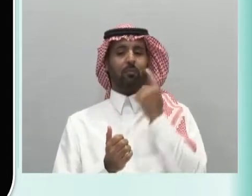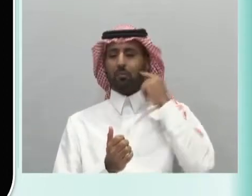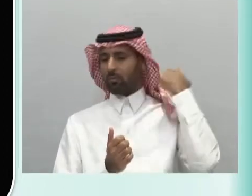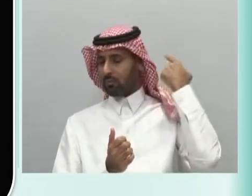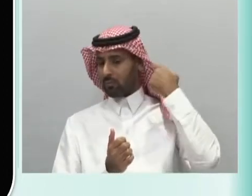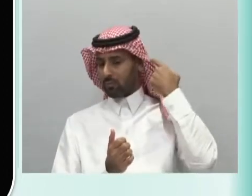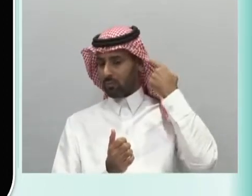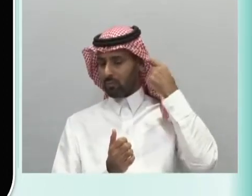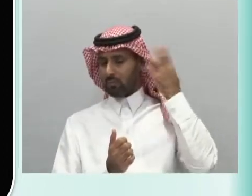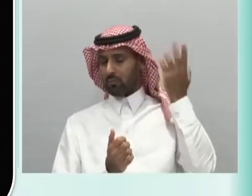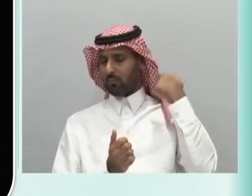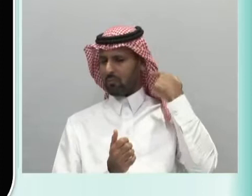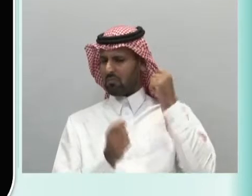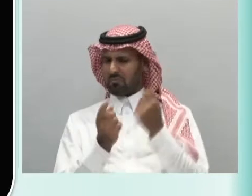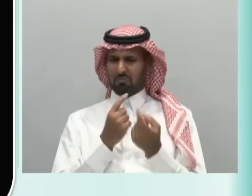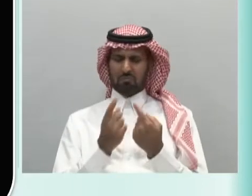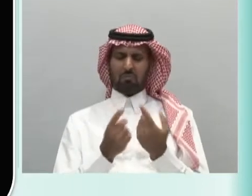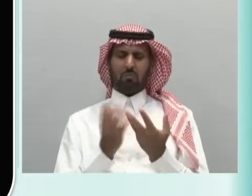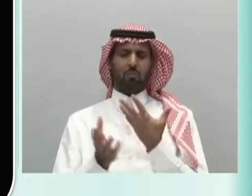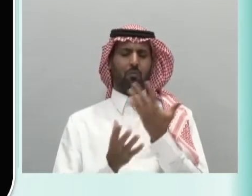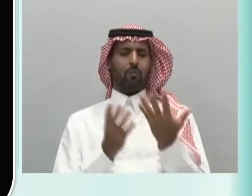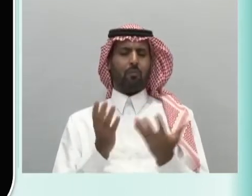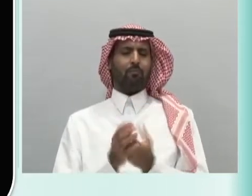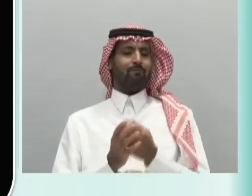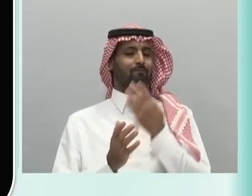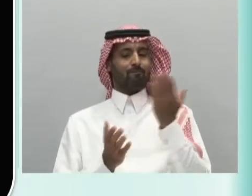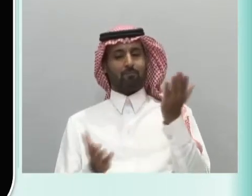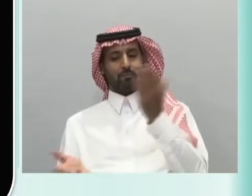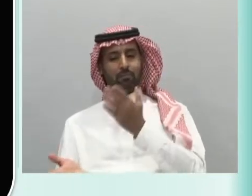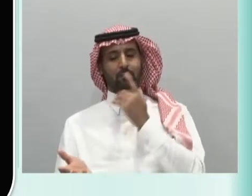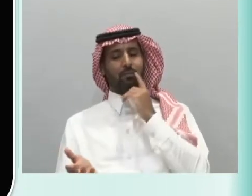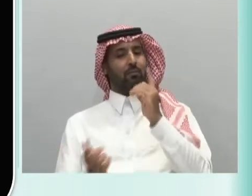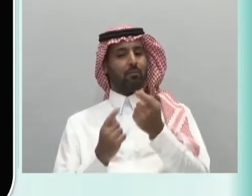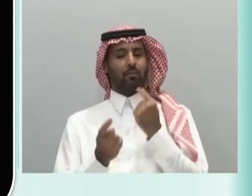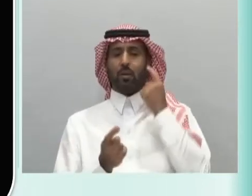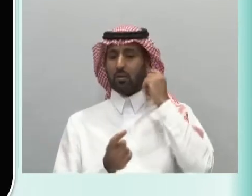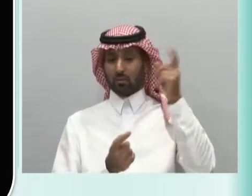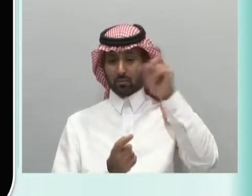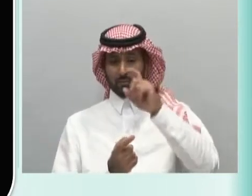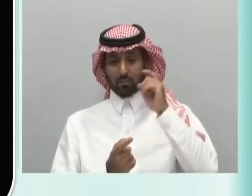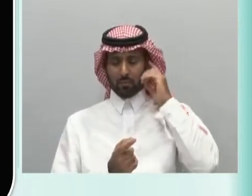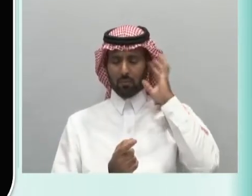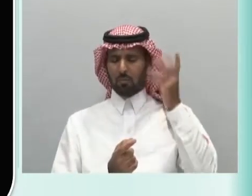listening, listen and discuss. After that, we are going to answer some